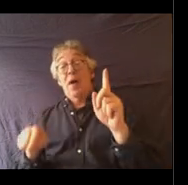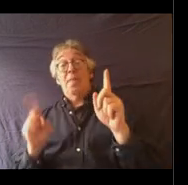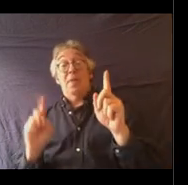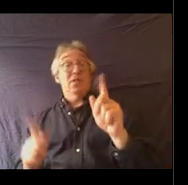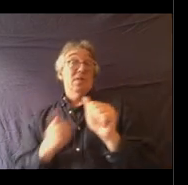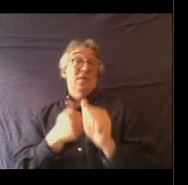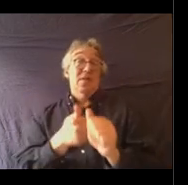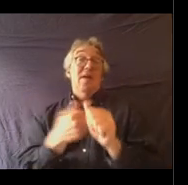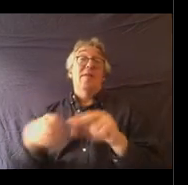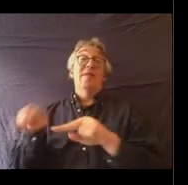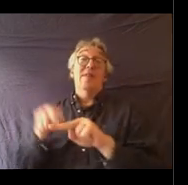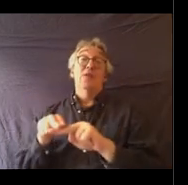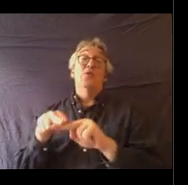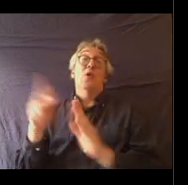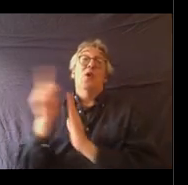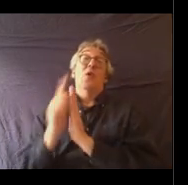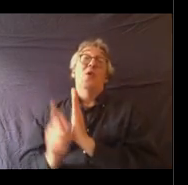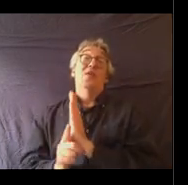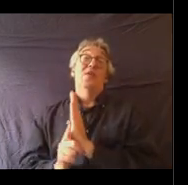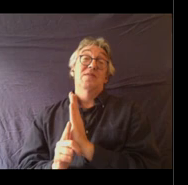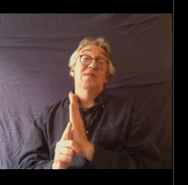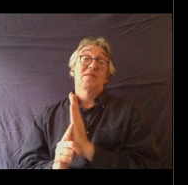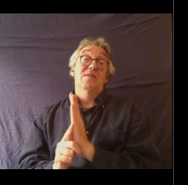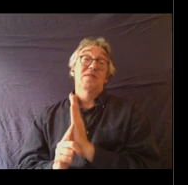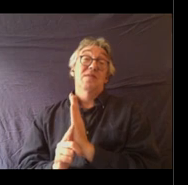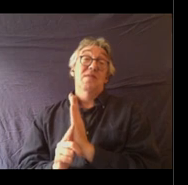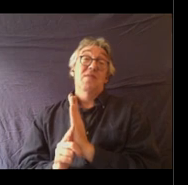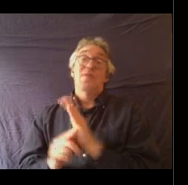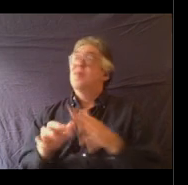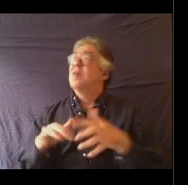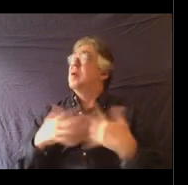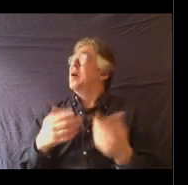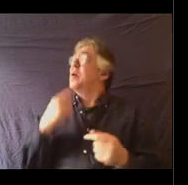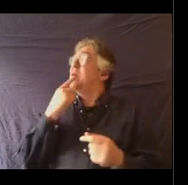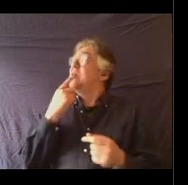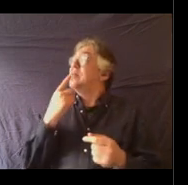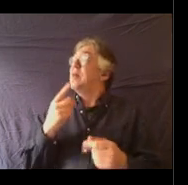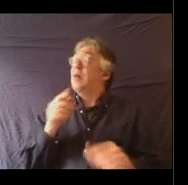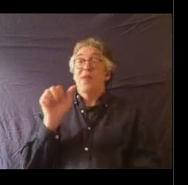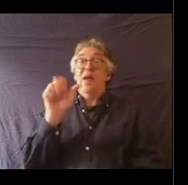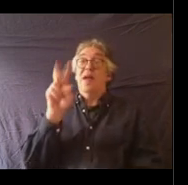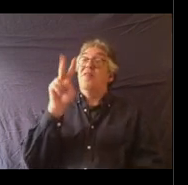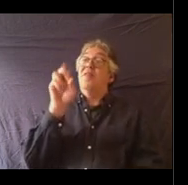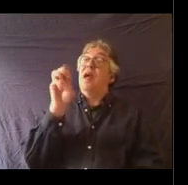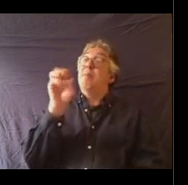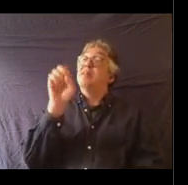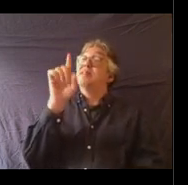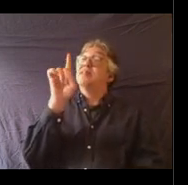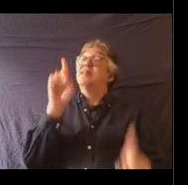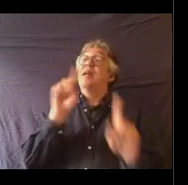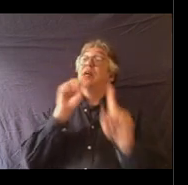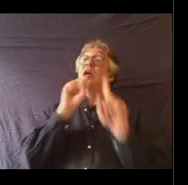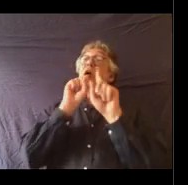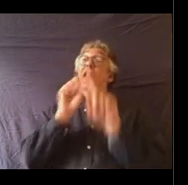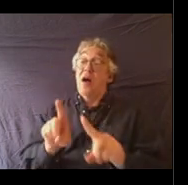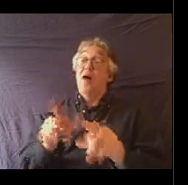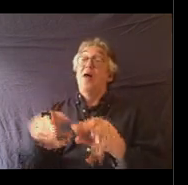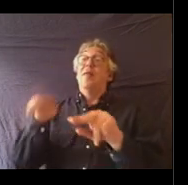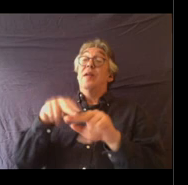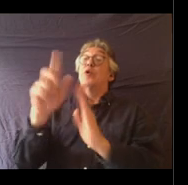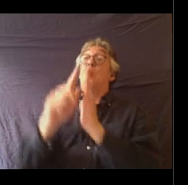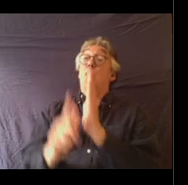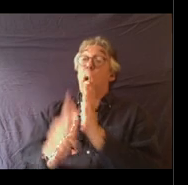law, which as a, how can I say, like as a, which had already transposed the AVMSD, and often